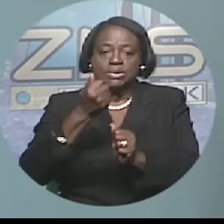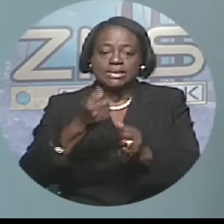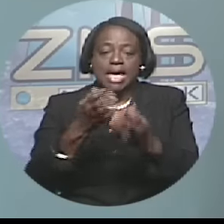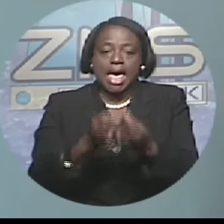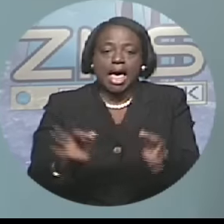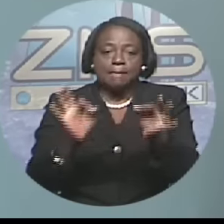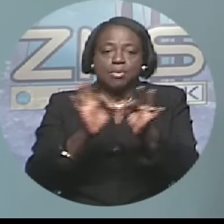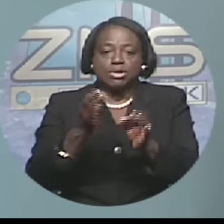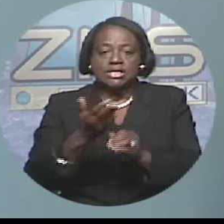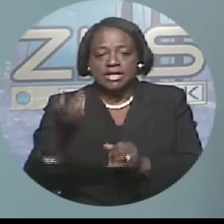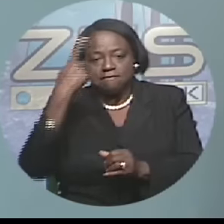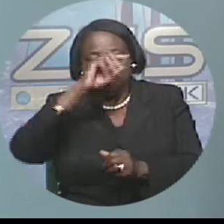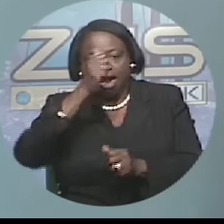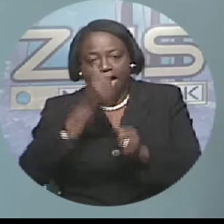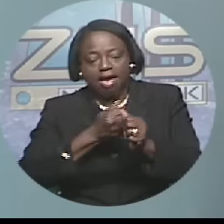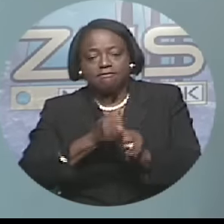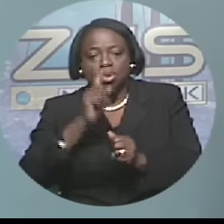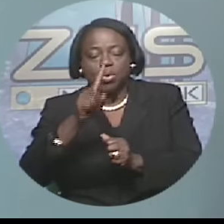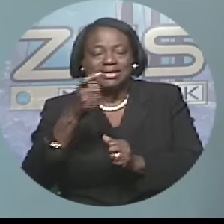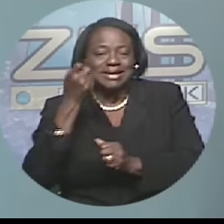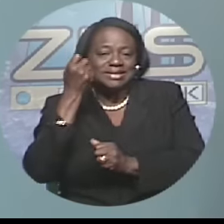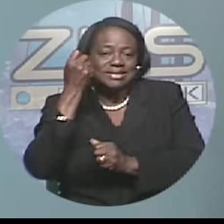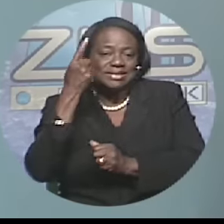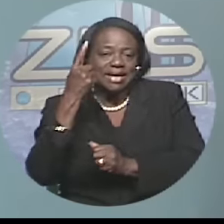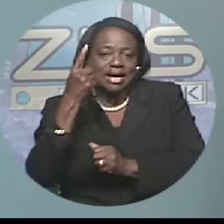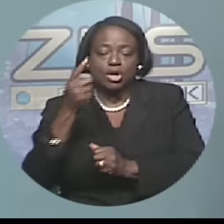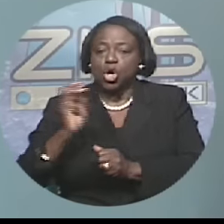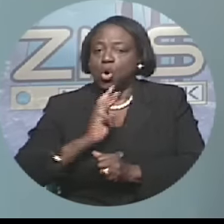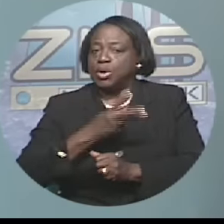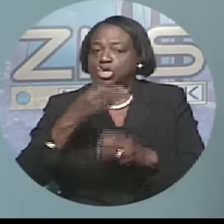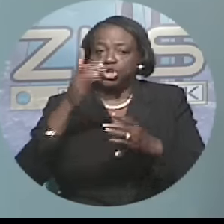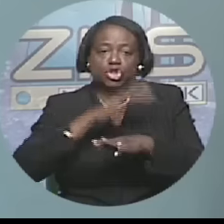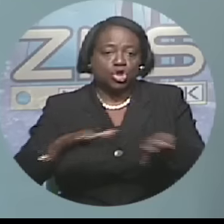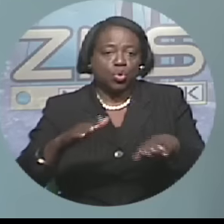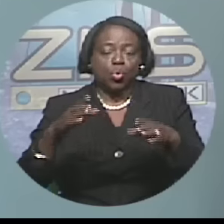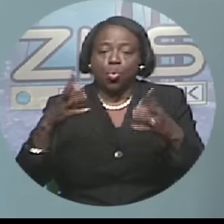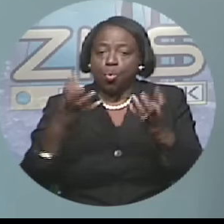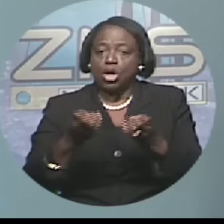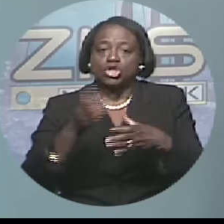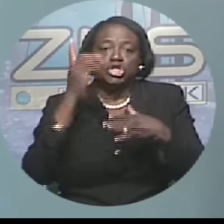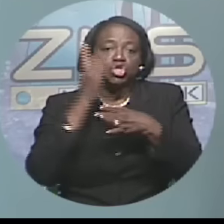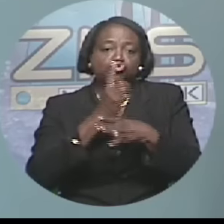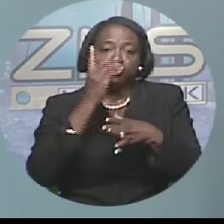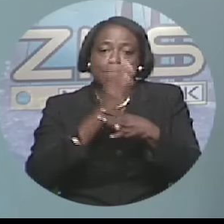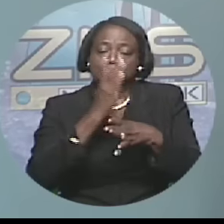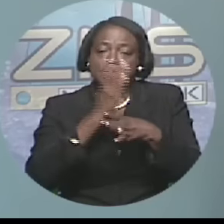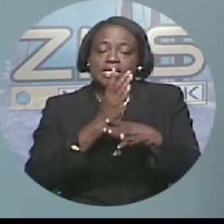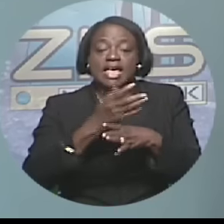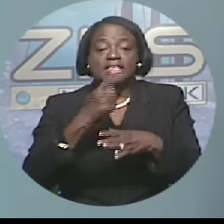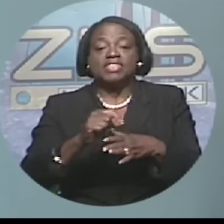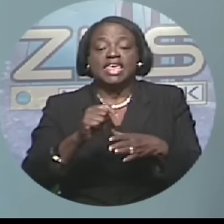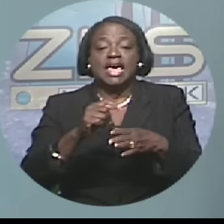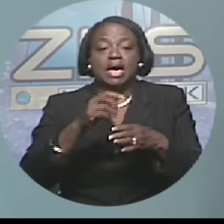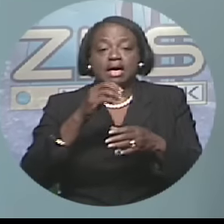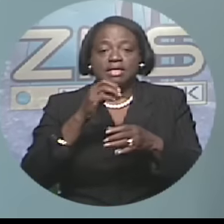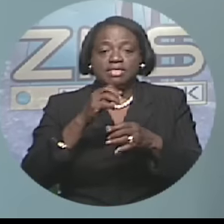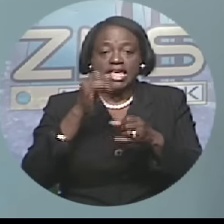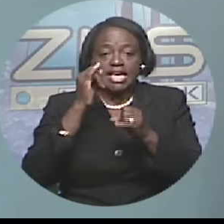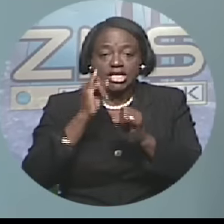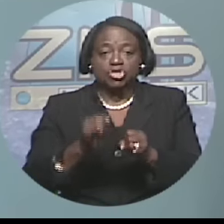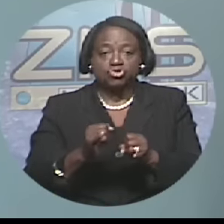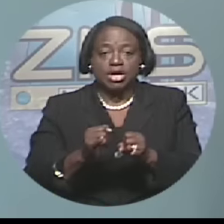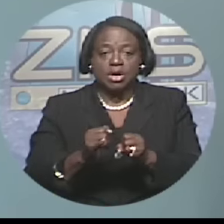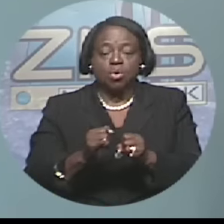to understand we do not want to disrupt the industry. We do not want to cause people to lose jobs. We do not want